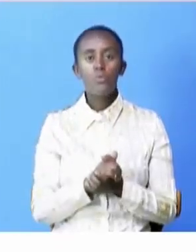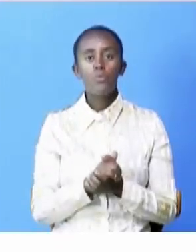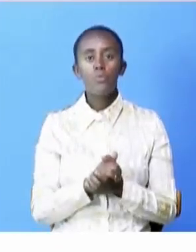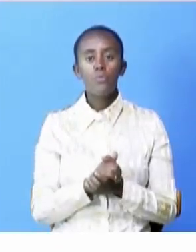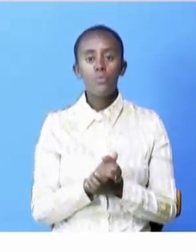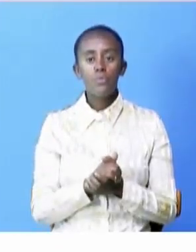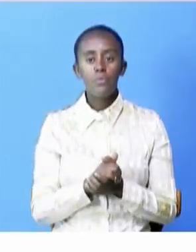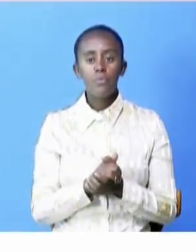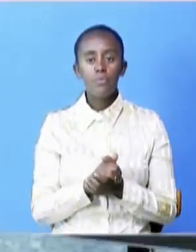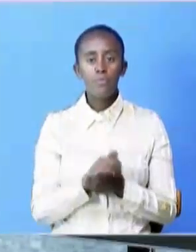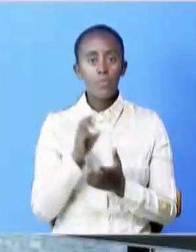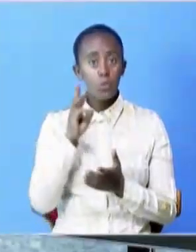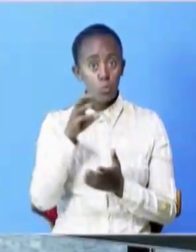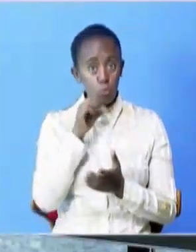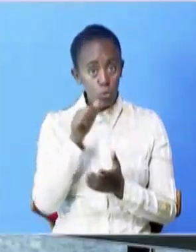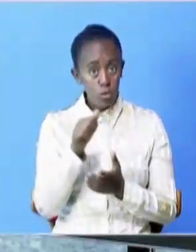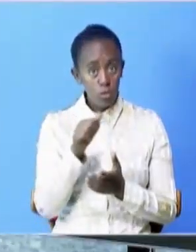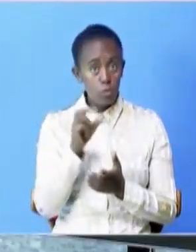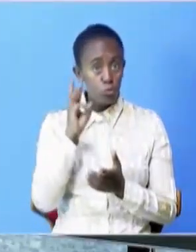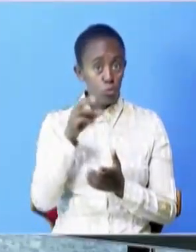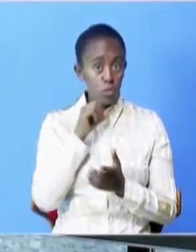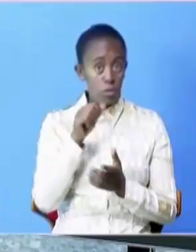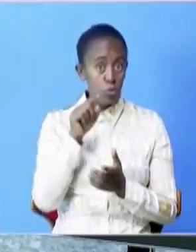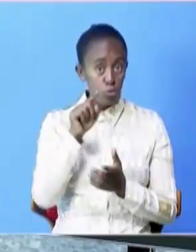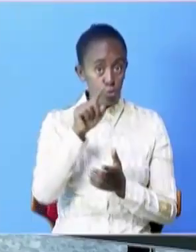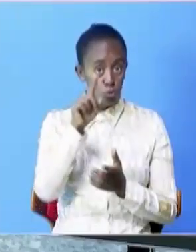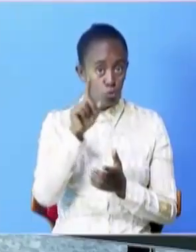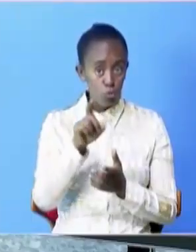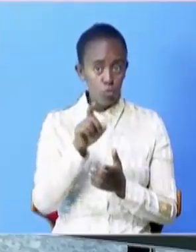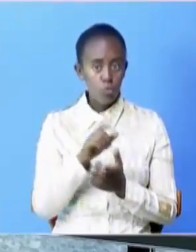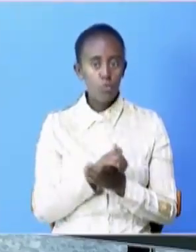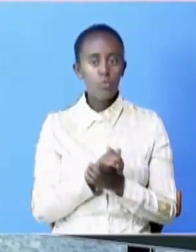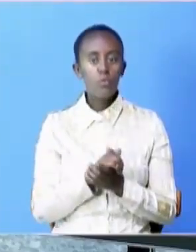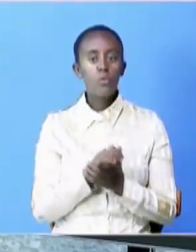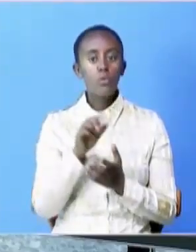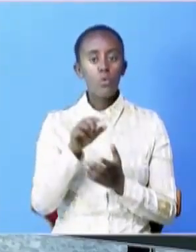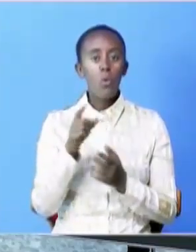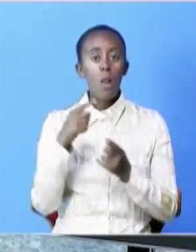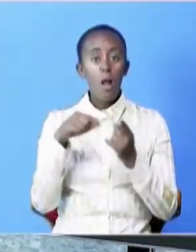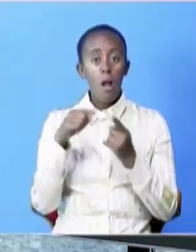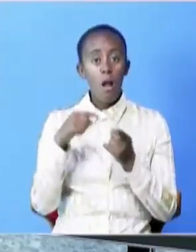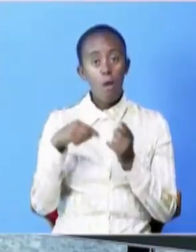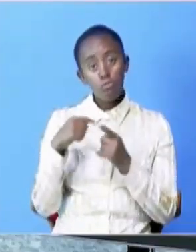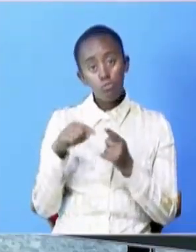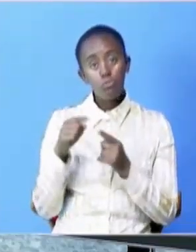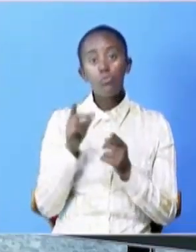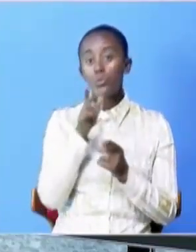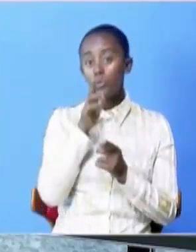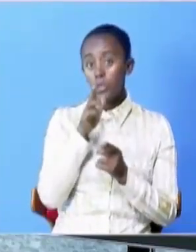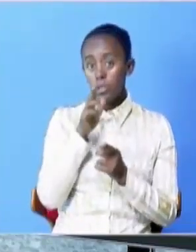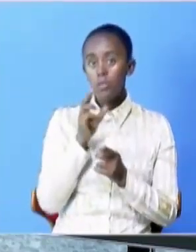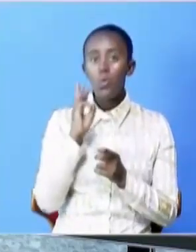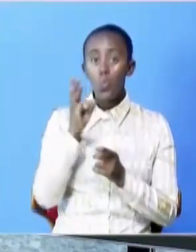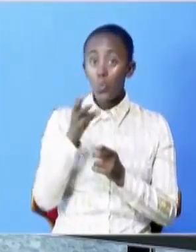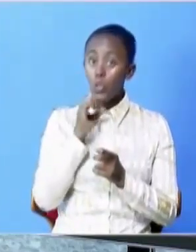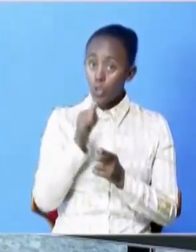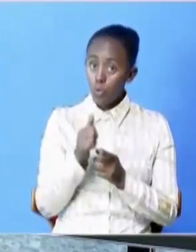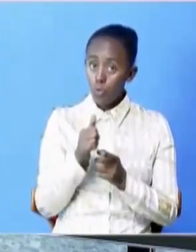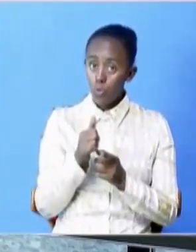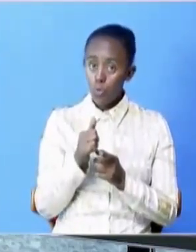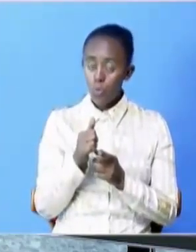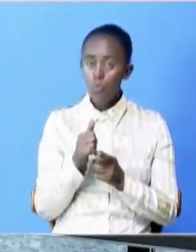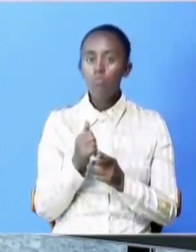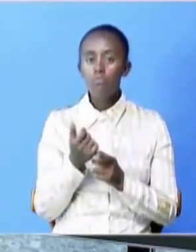Won't you? Question mark. Okay? You will come to dinner, comma, won't you? So,